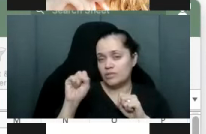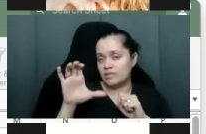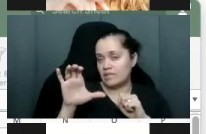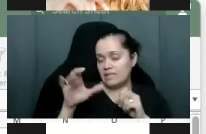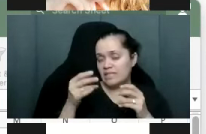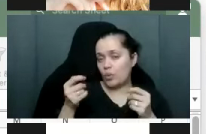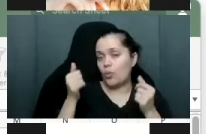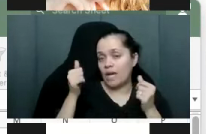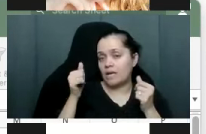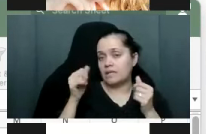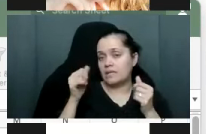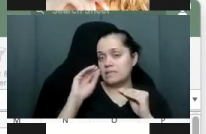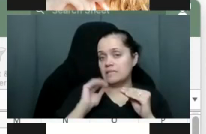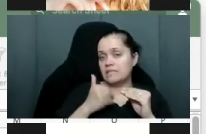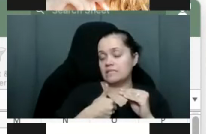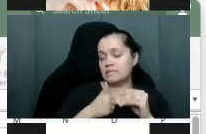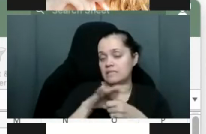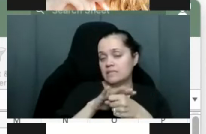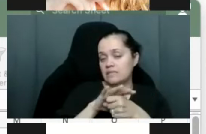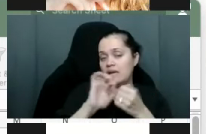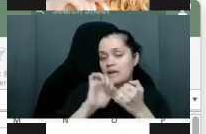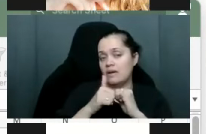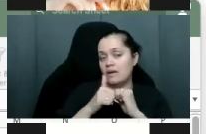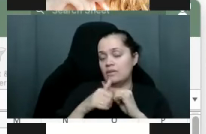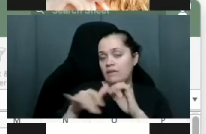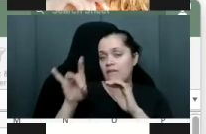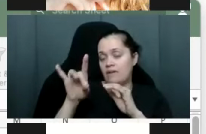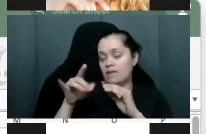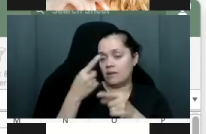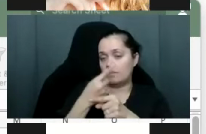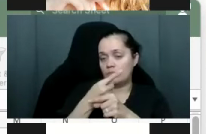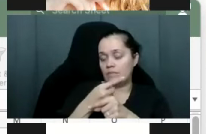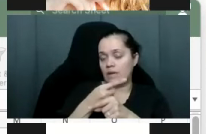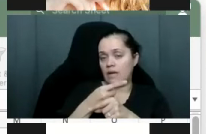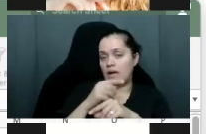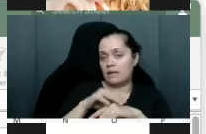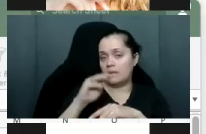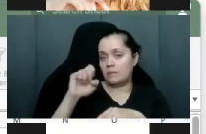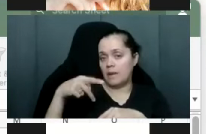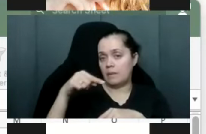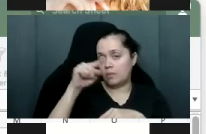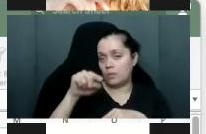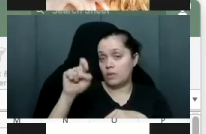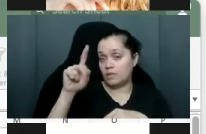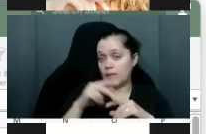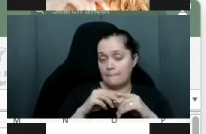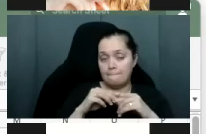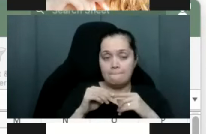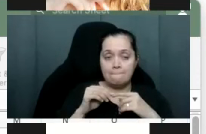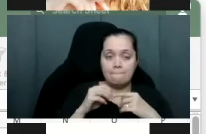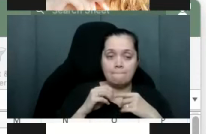to teach us just how to get that place correct on the map quiz.